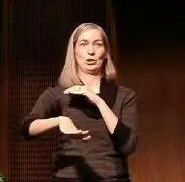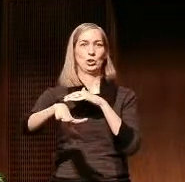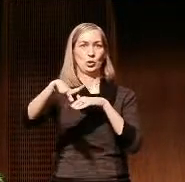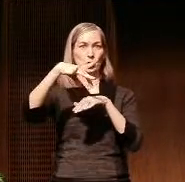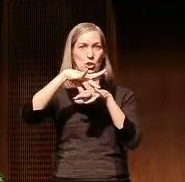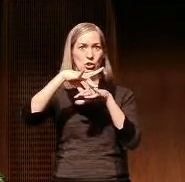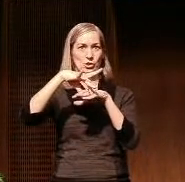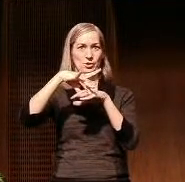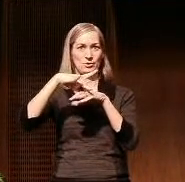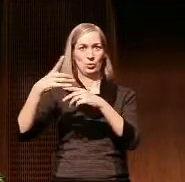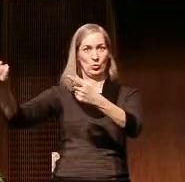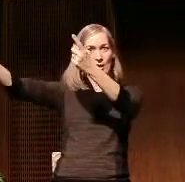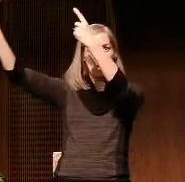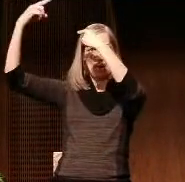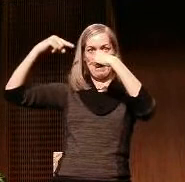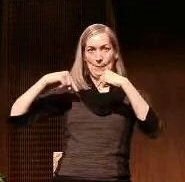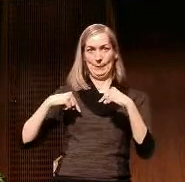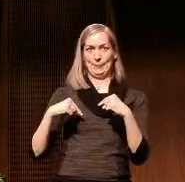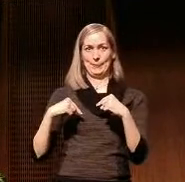to come